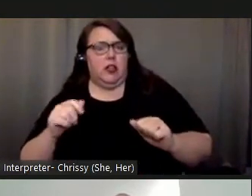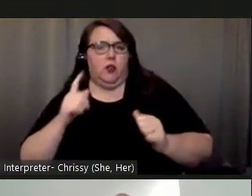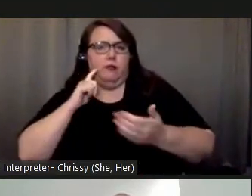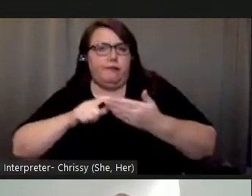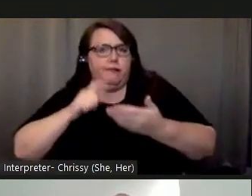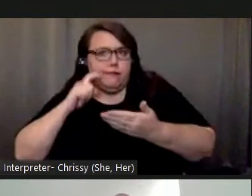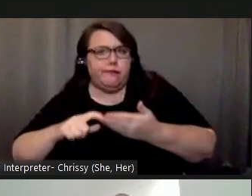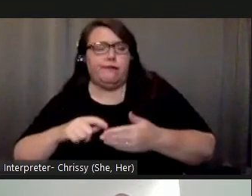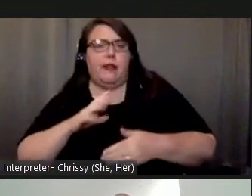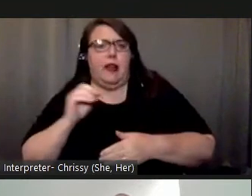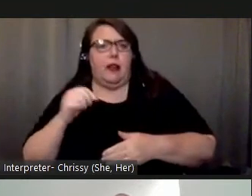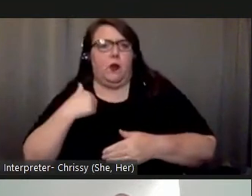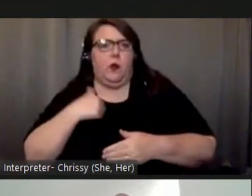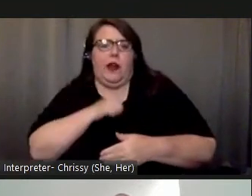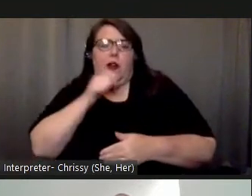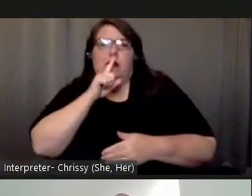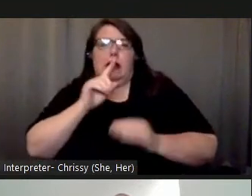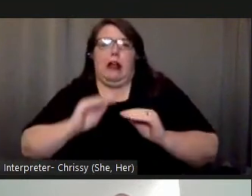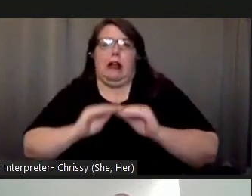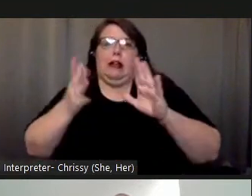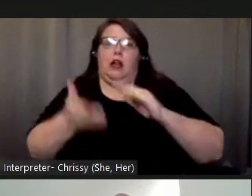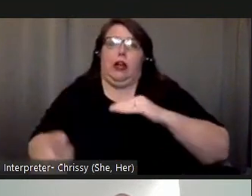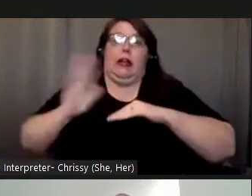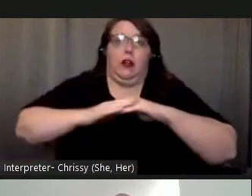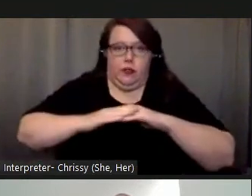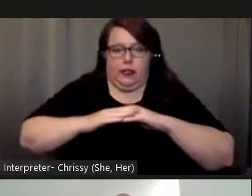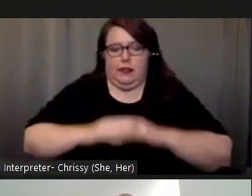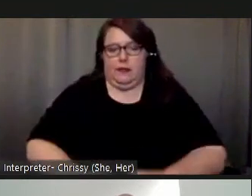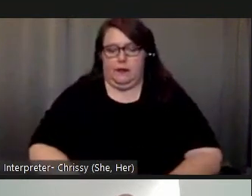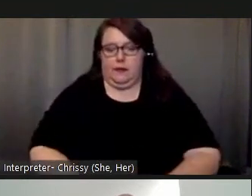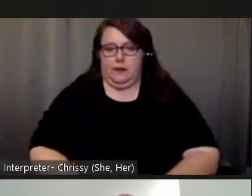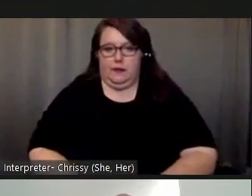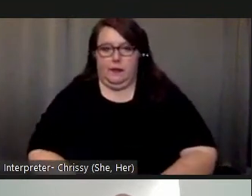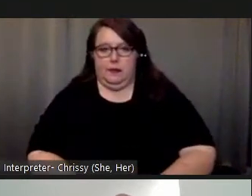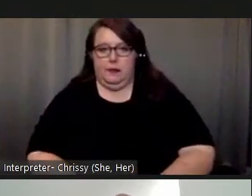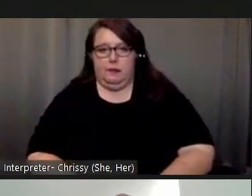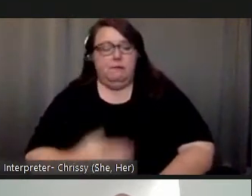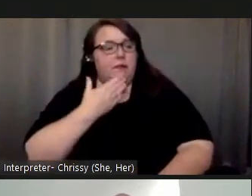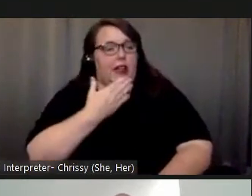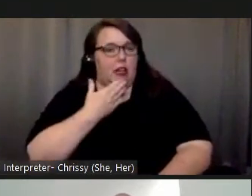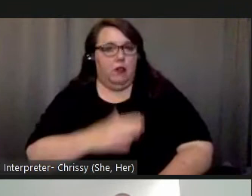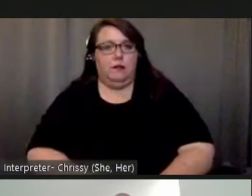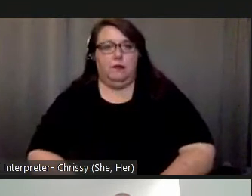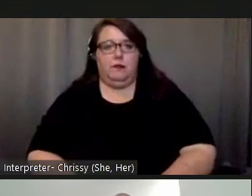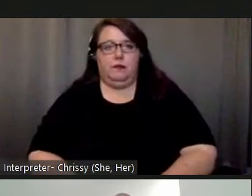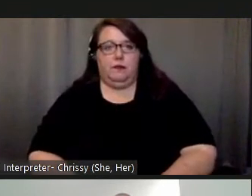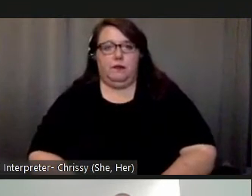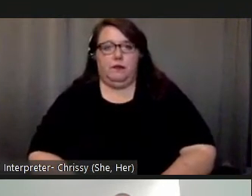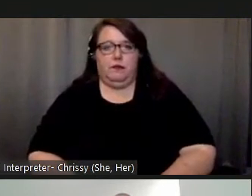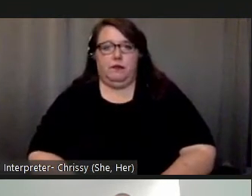that we don't see a clear increasing trend. Thank you. Great, thank you. DJ, I'm going to take it over to